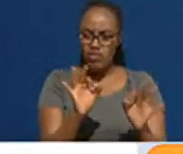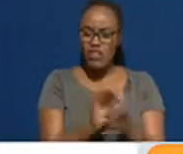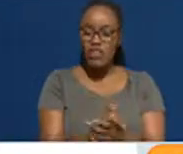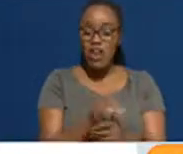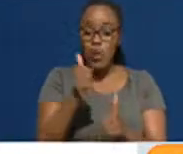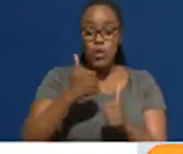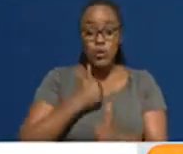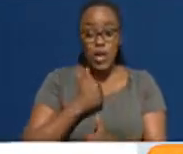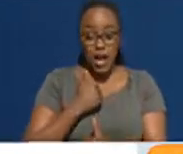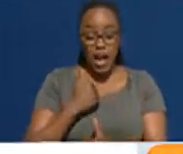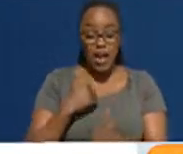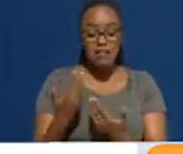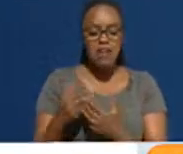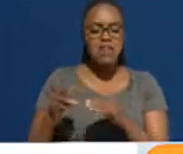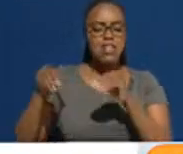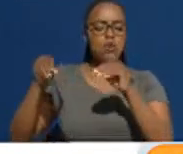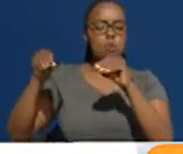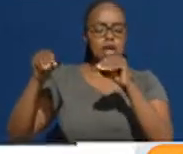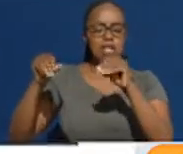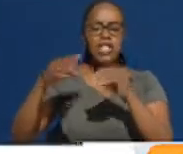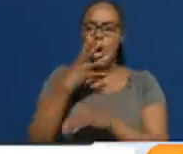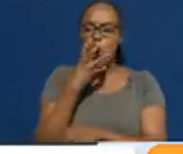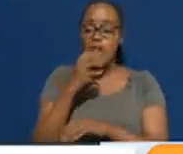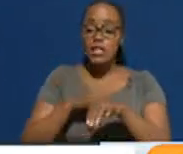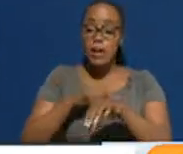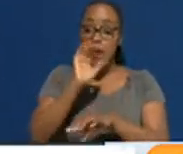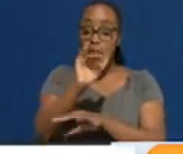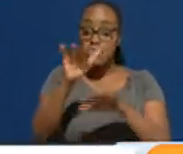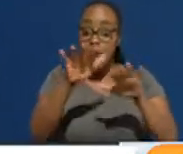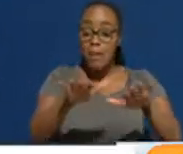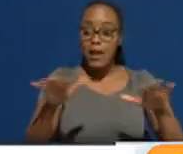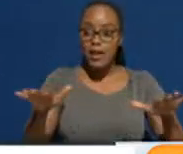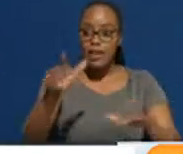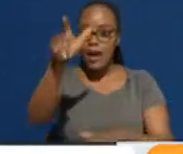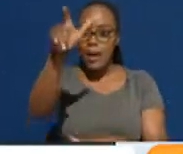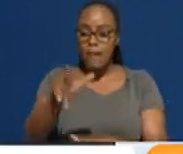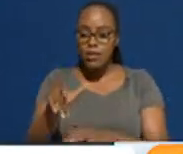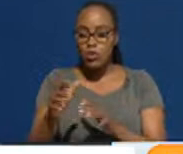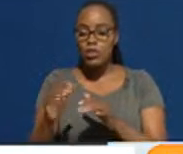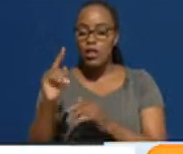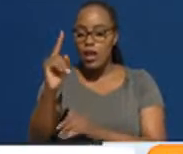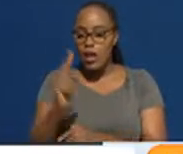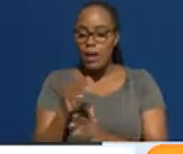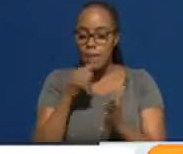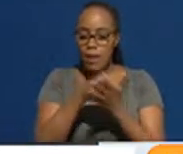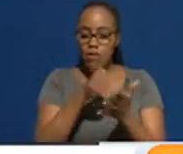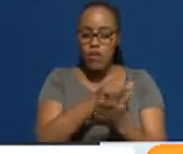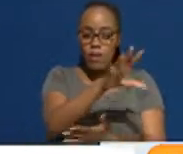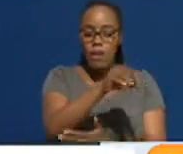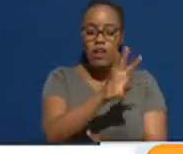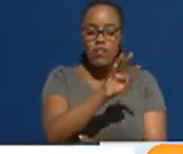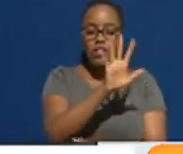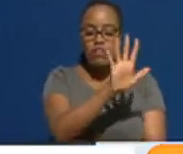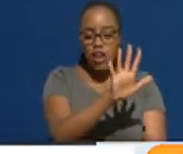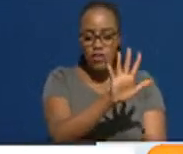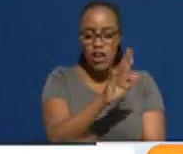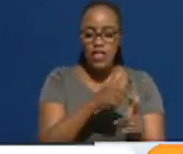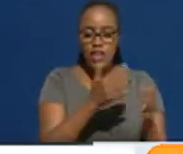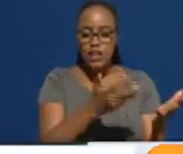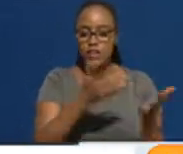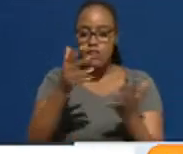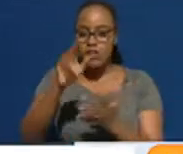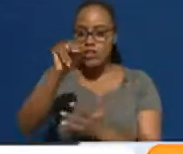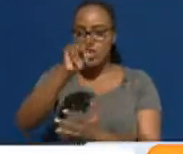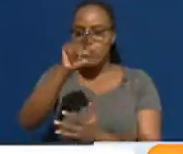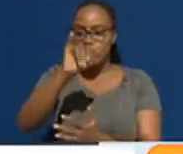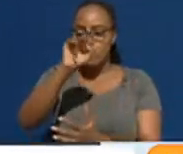That we have world-class oranges. When I ask about the market, somebody comes to Makueni, collects them at 45 shillings, bring them to Zucchini